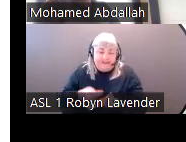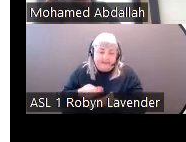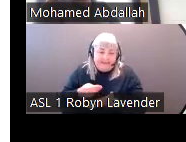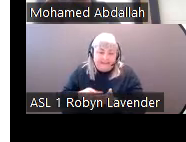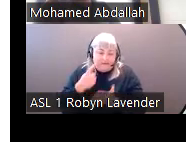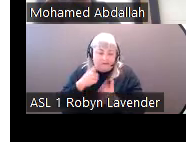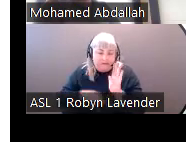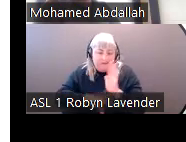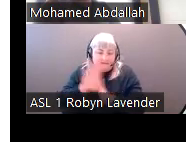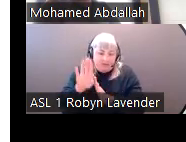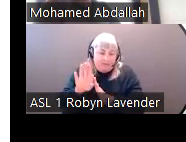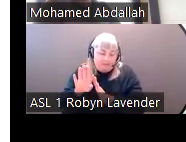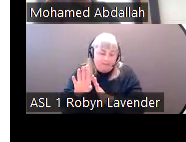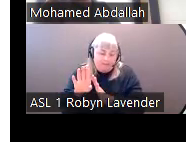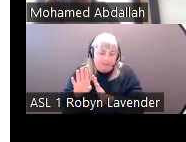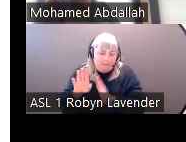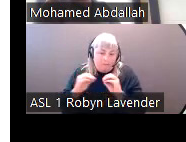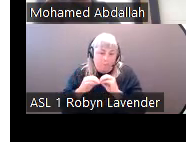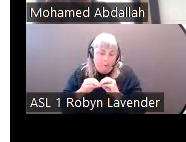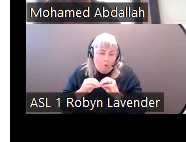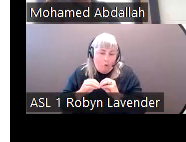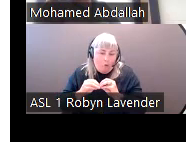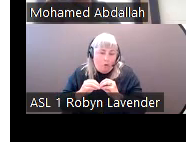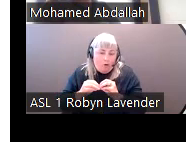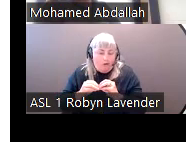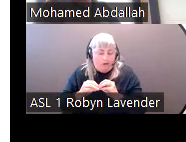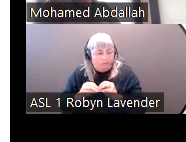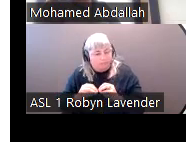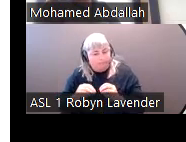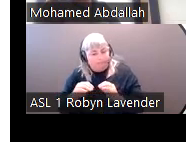develop more affordable housing units.